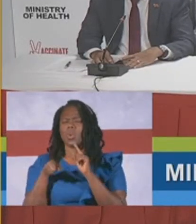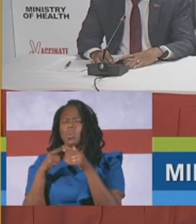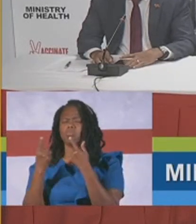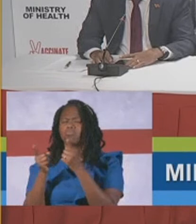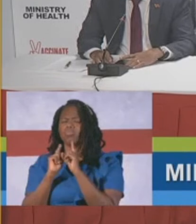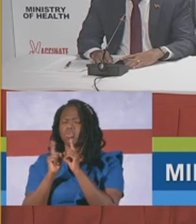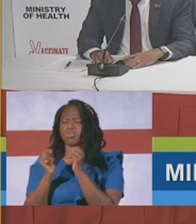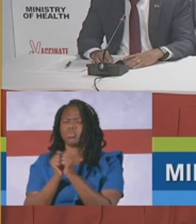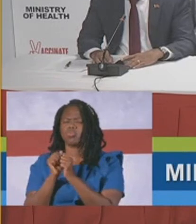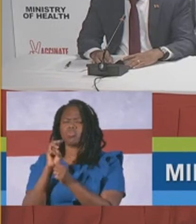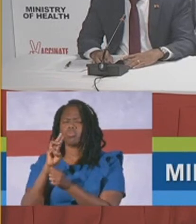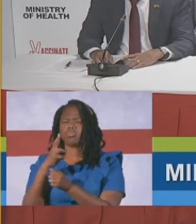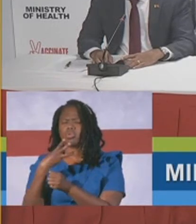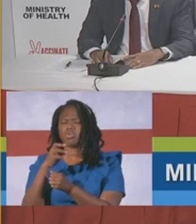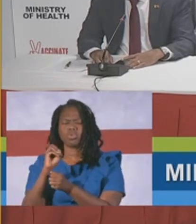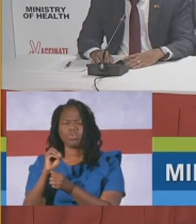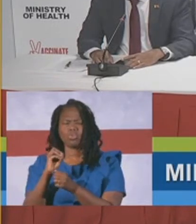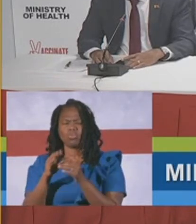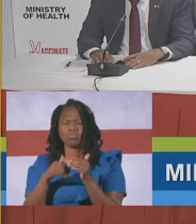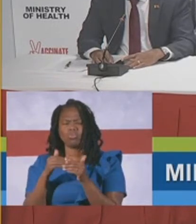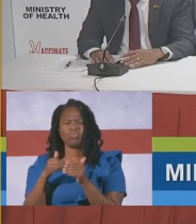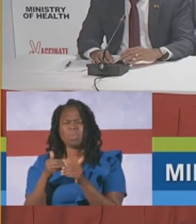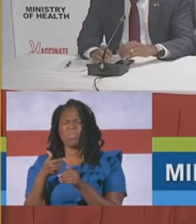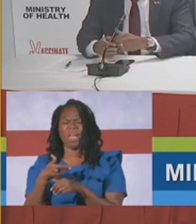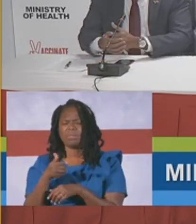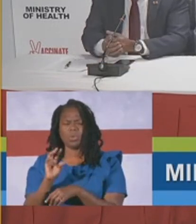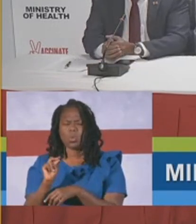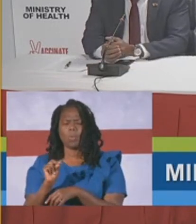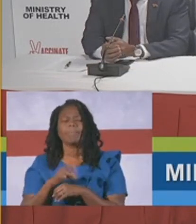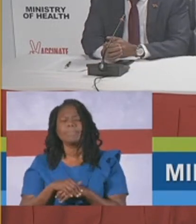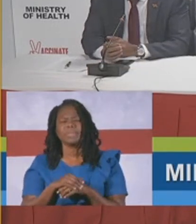detail on that. And just repeat your second question, please.